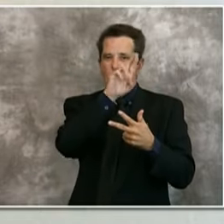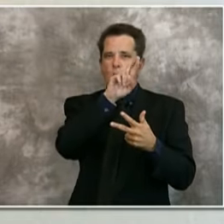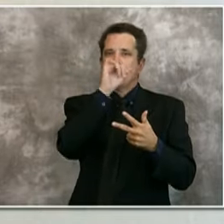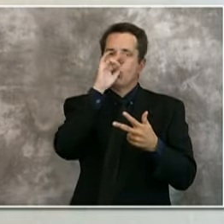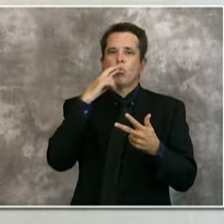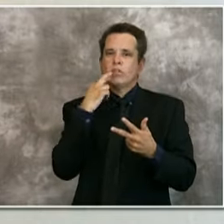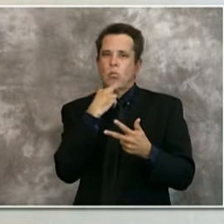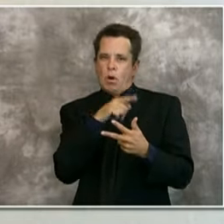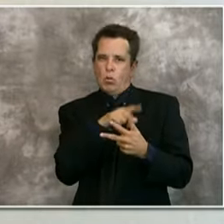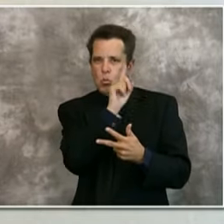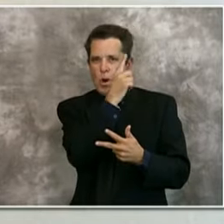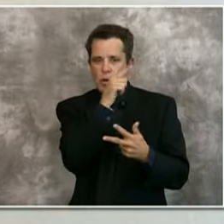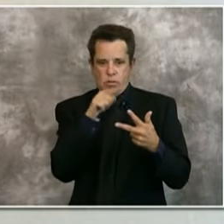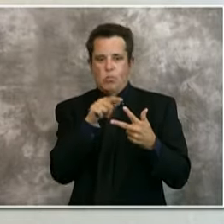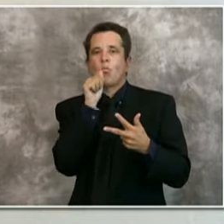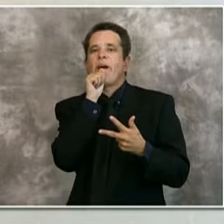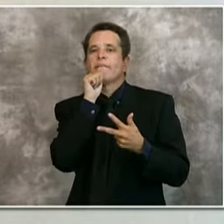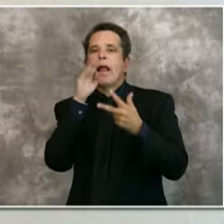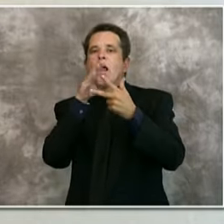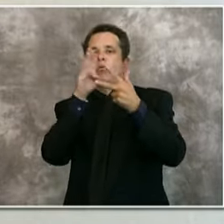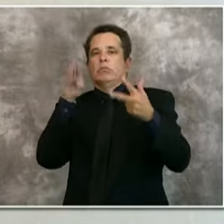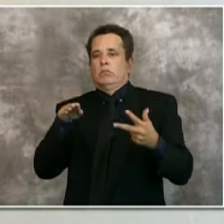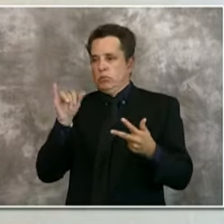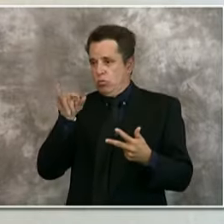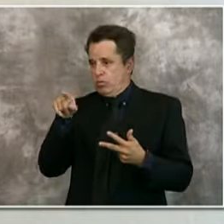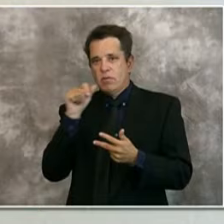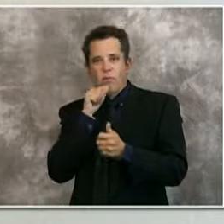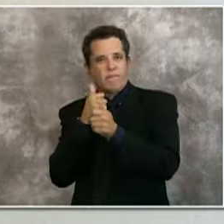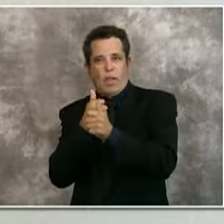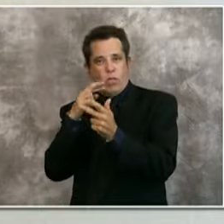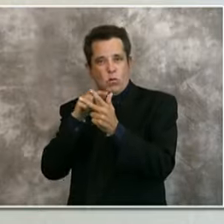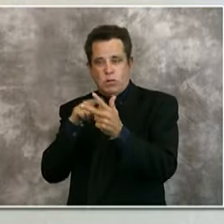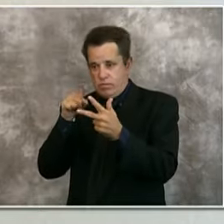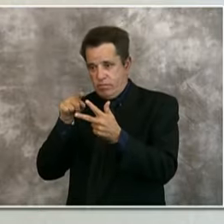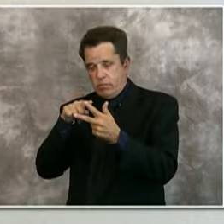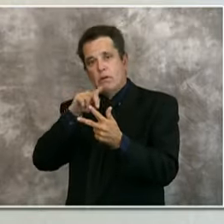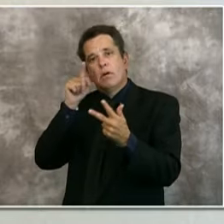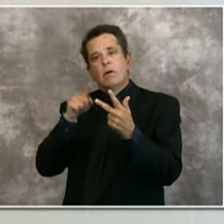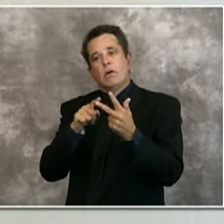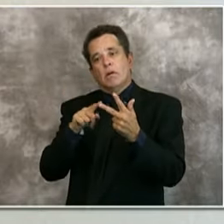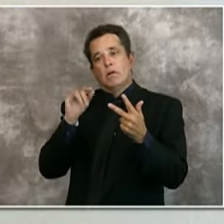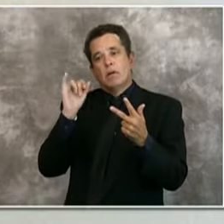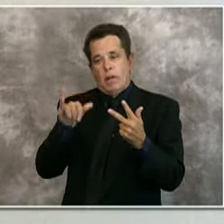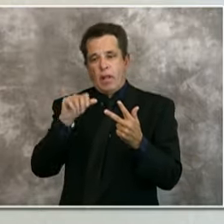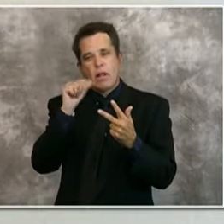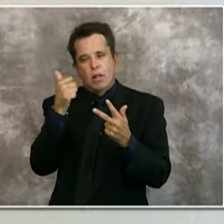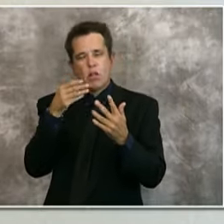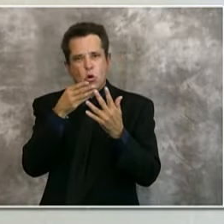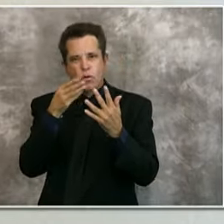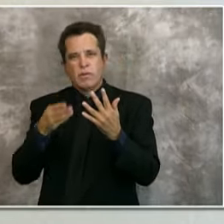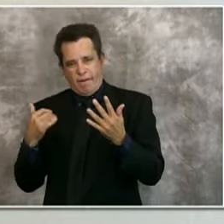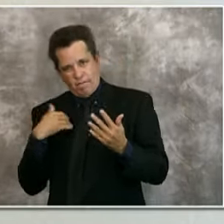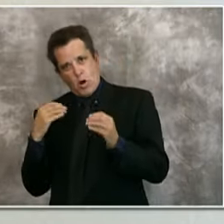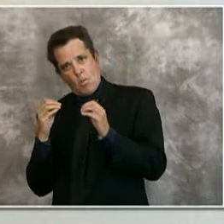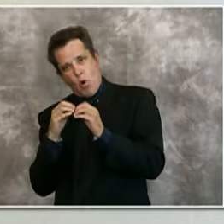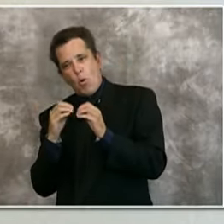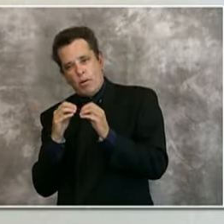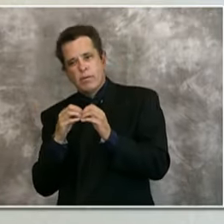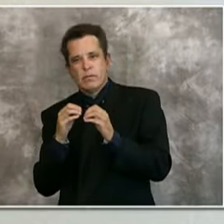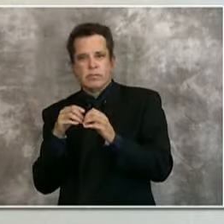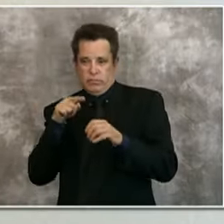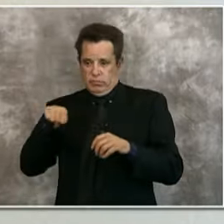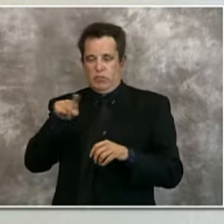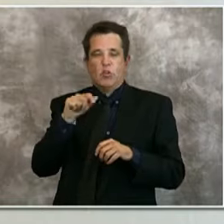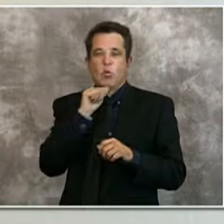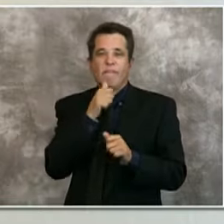number one. Private residences who are not adhering to the guidance are number two, and the rest come from a smattering. But they all have one thing in common. All